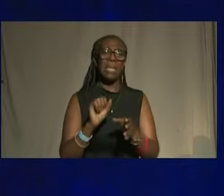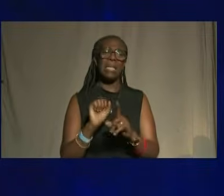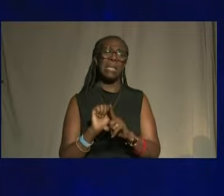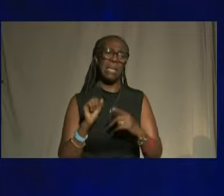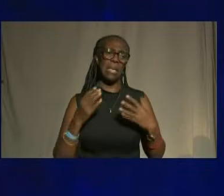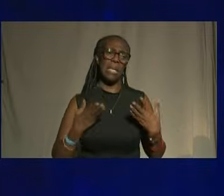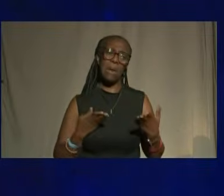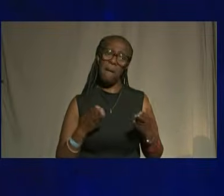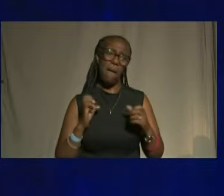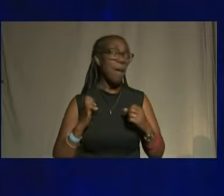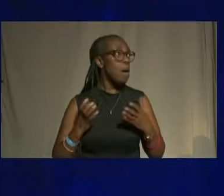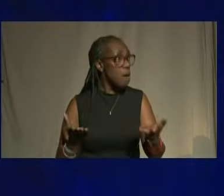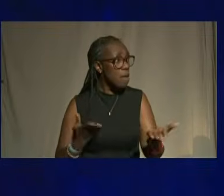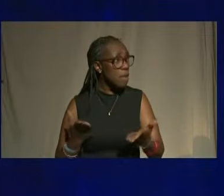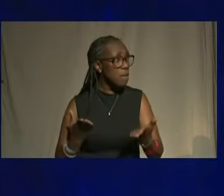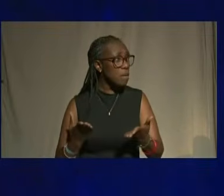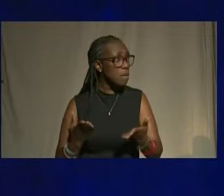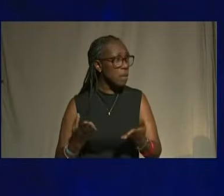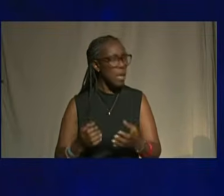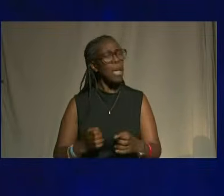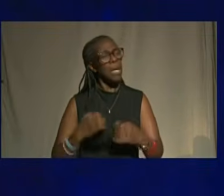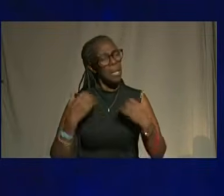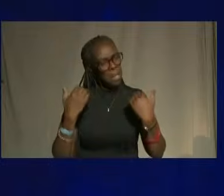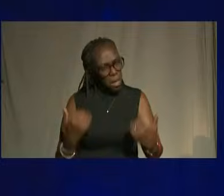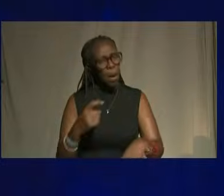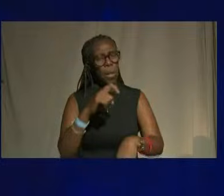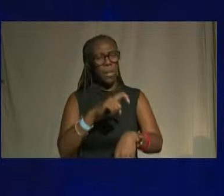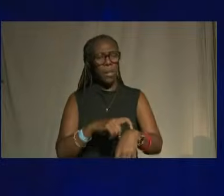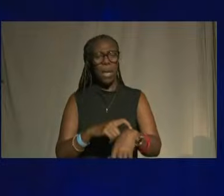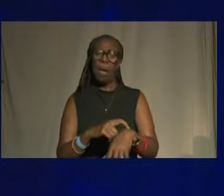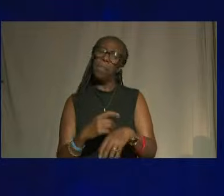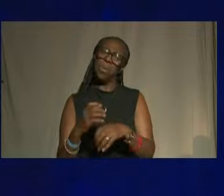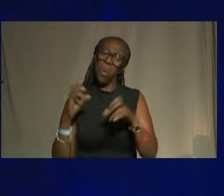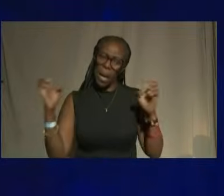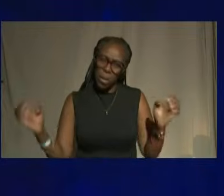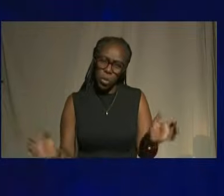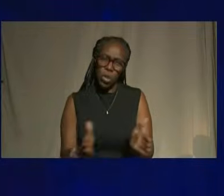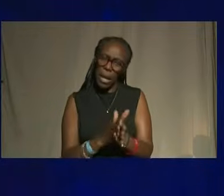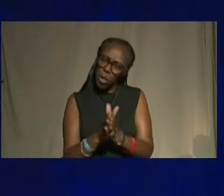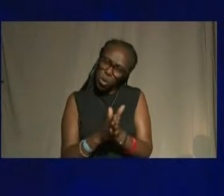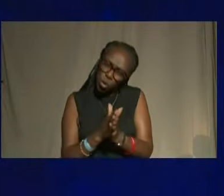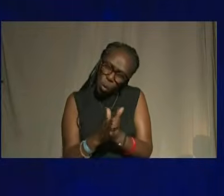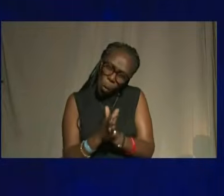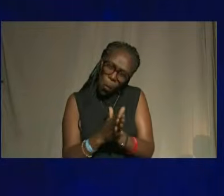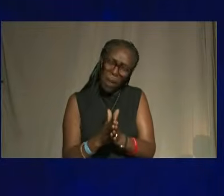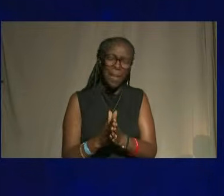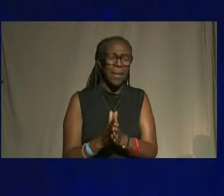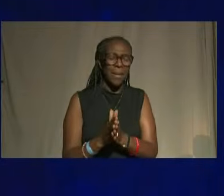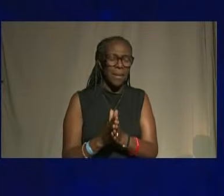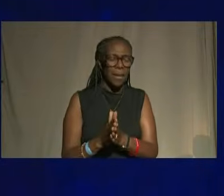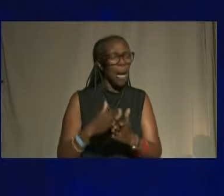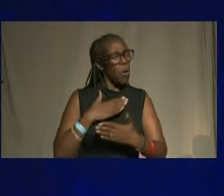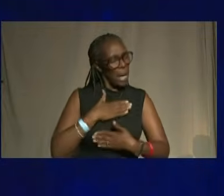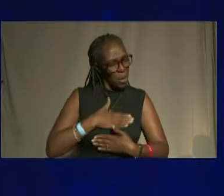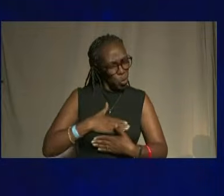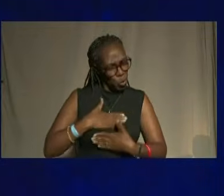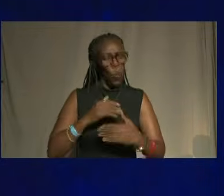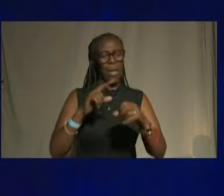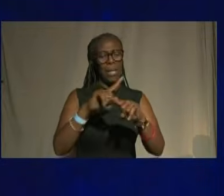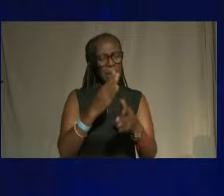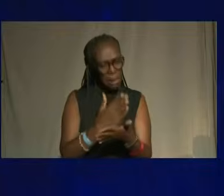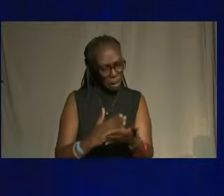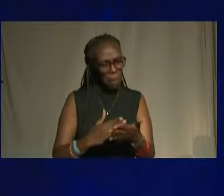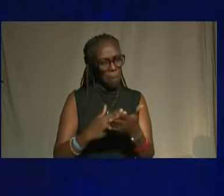of tight fiscal management. It can't always be that when it comes time for the people to